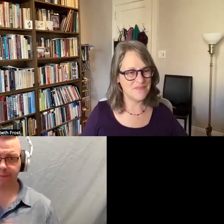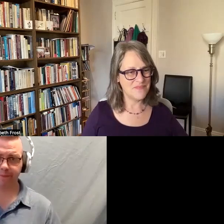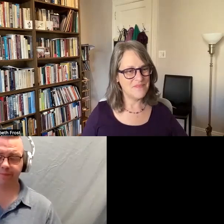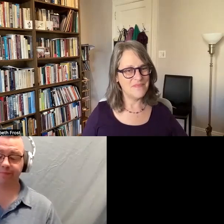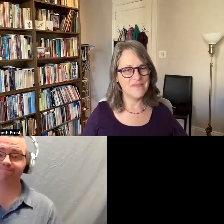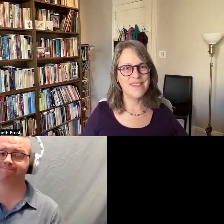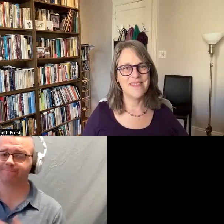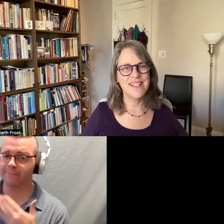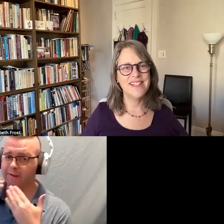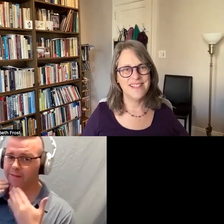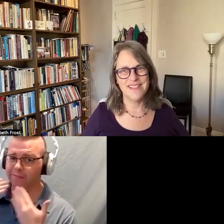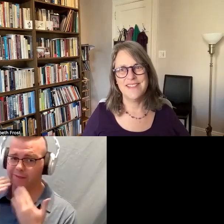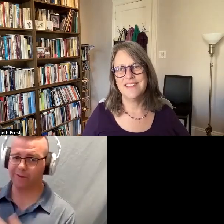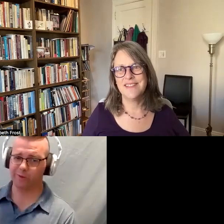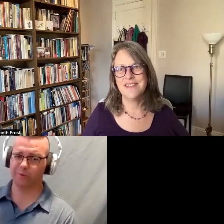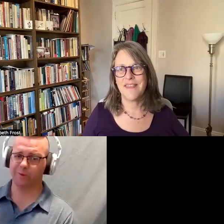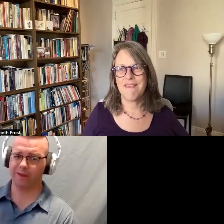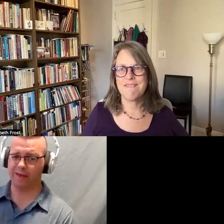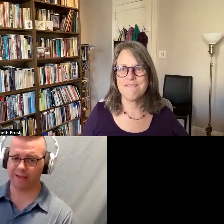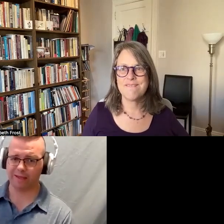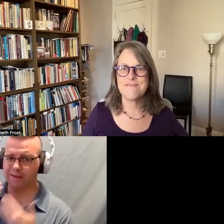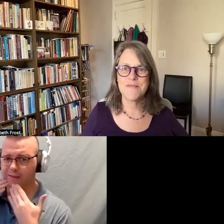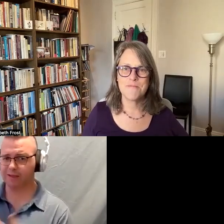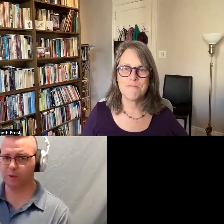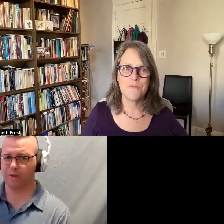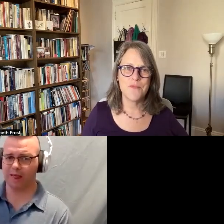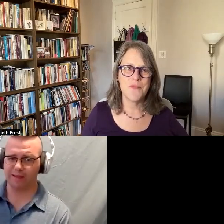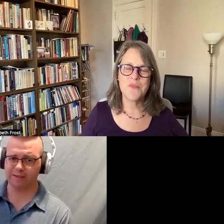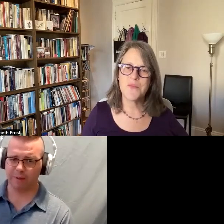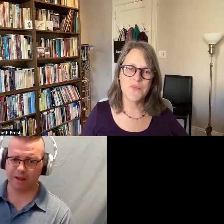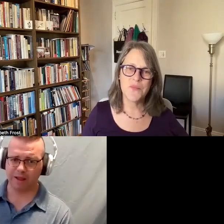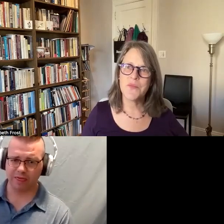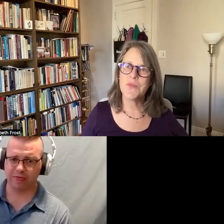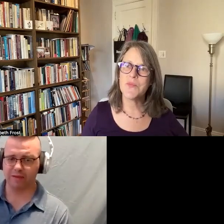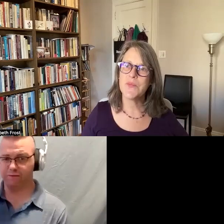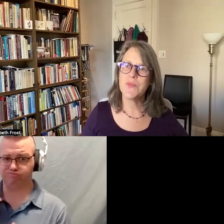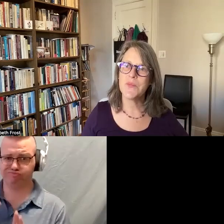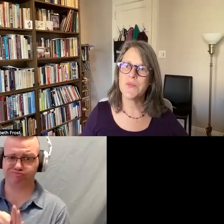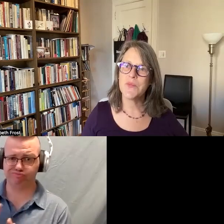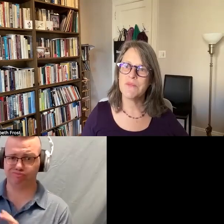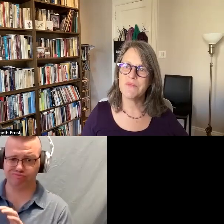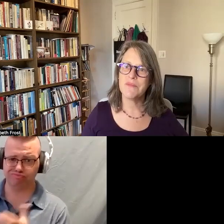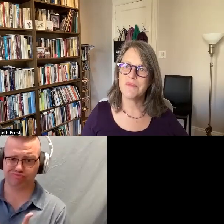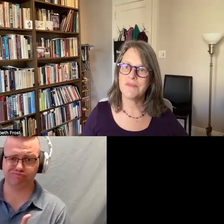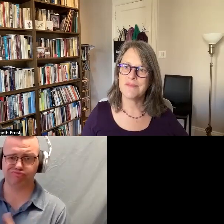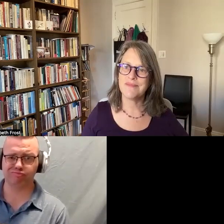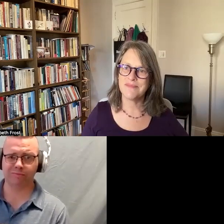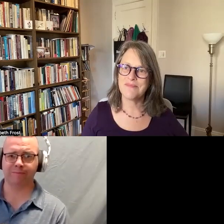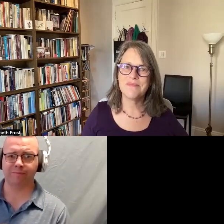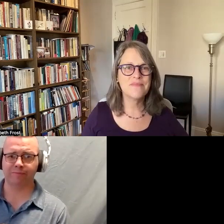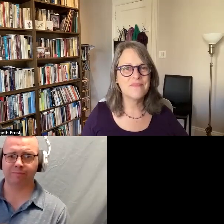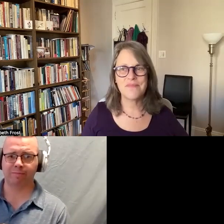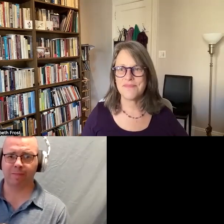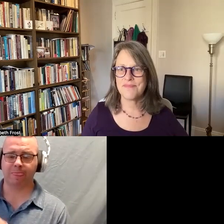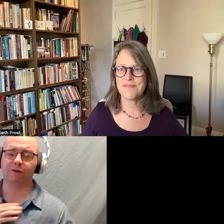Elizabeth, thank you, and Kenny, thank you very much for inviting me to take part in your course, which is